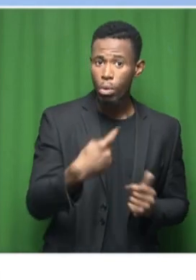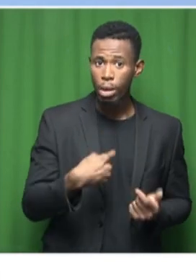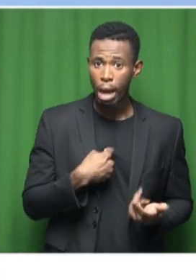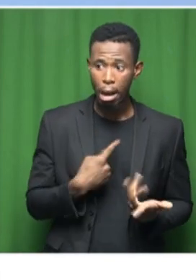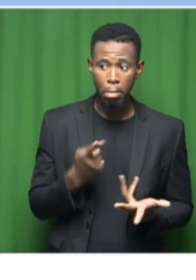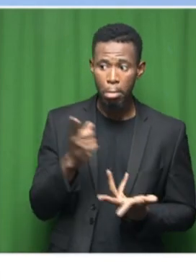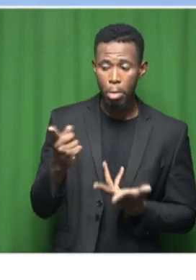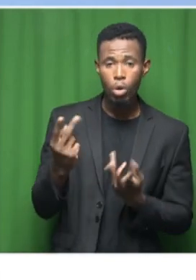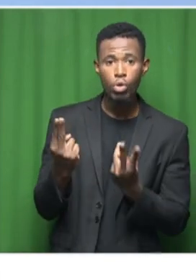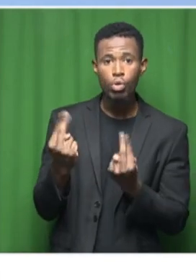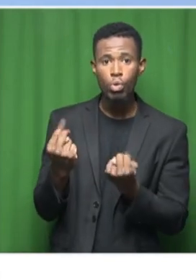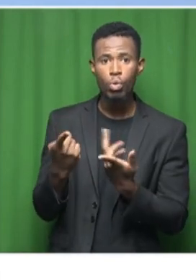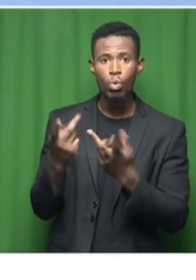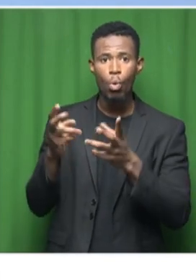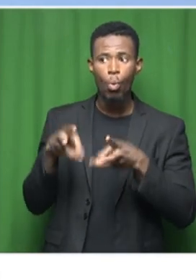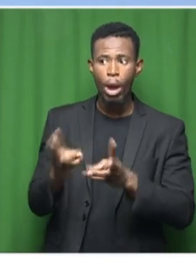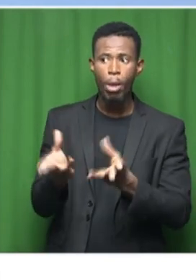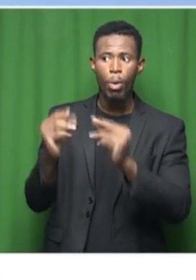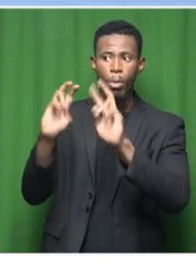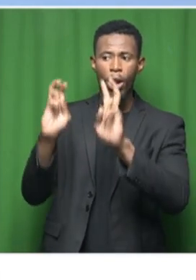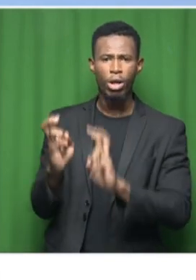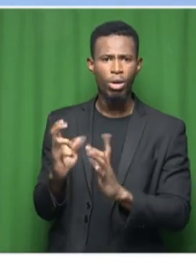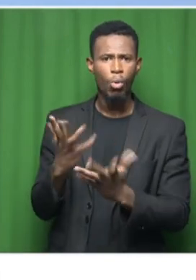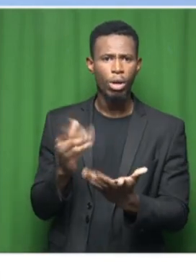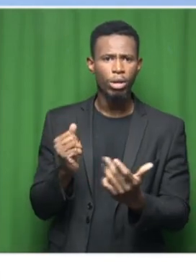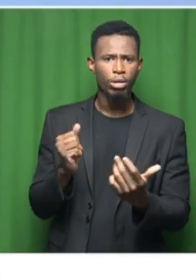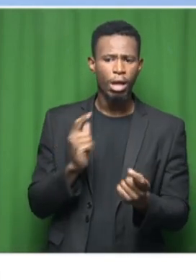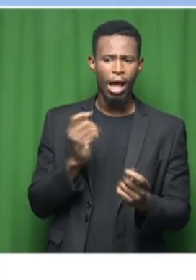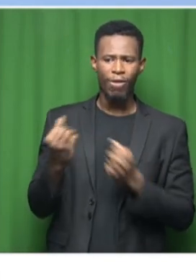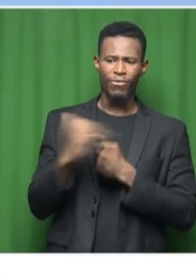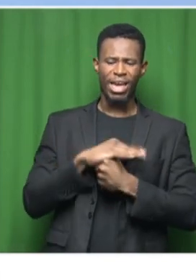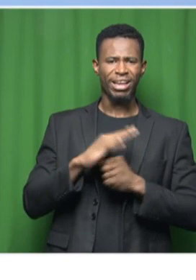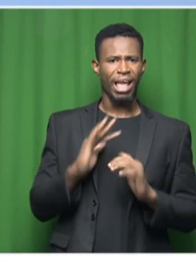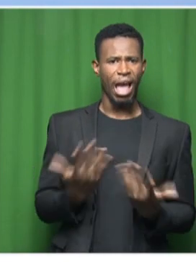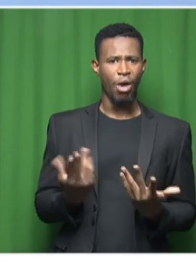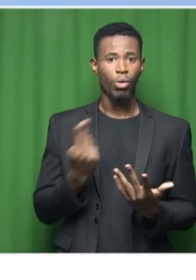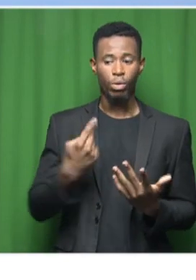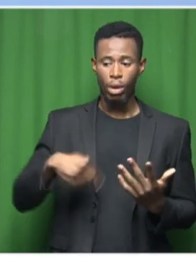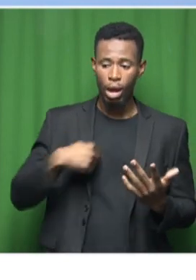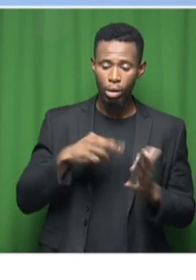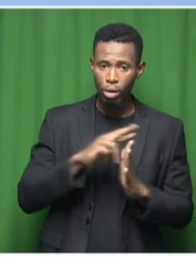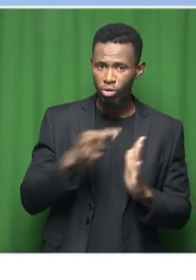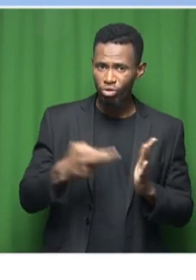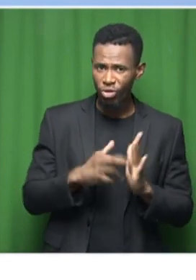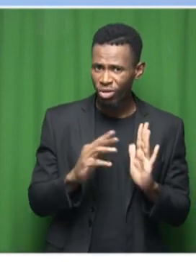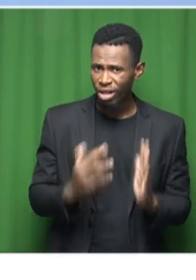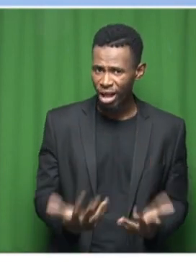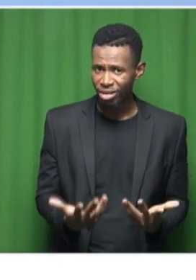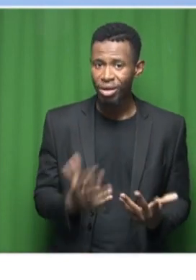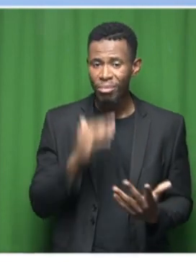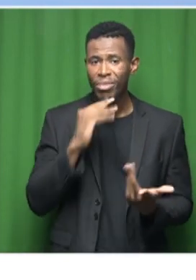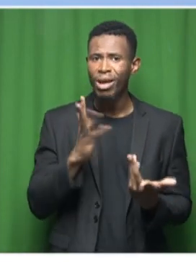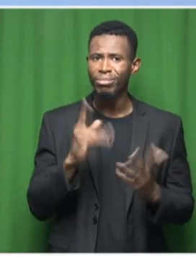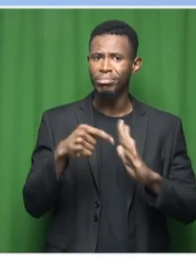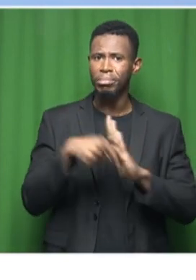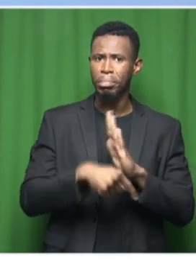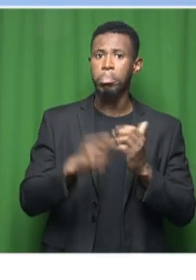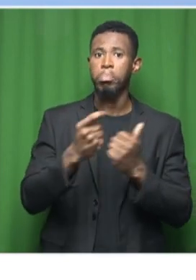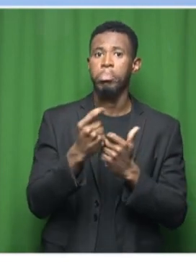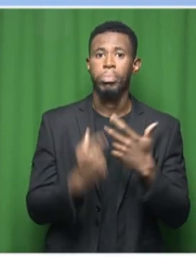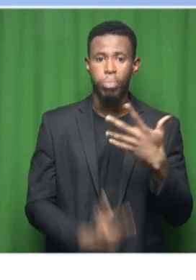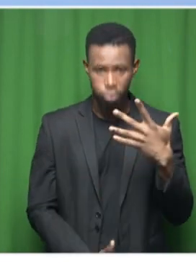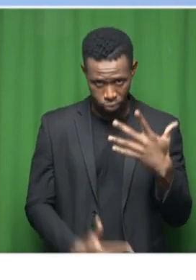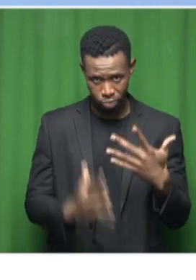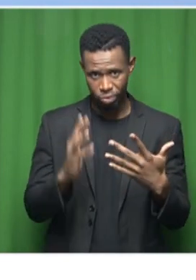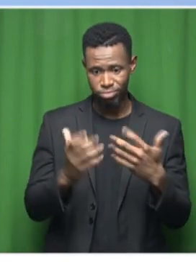And exactly where can we play a role, pivotally so? So quite a bit to discuss, quite a bit to get into, and of